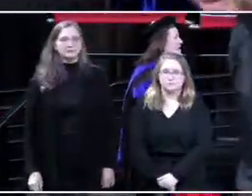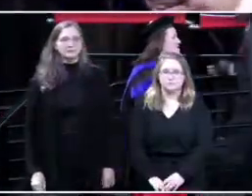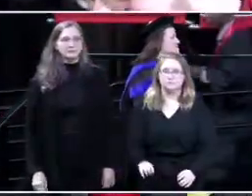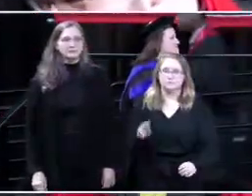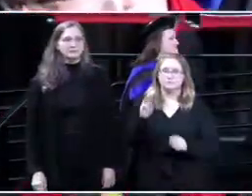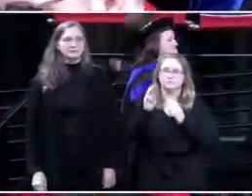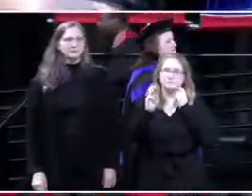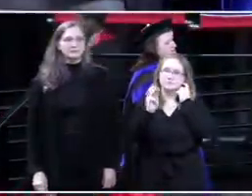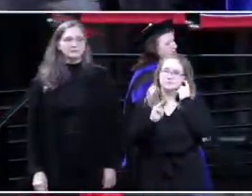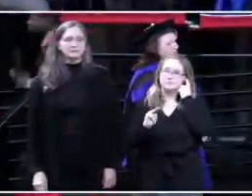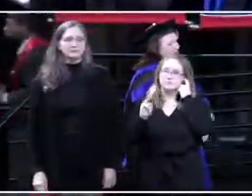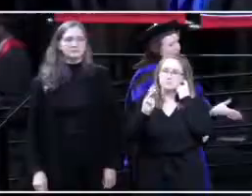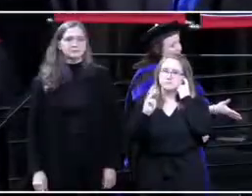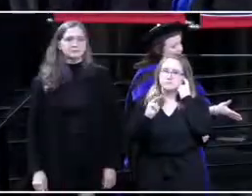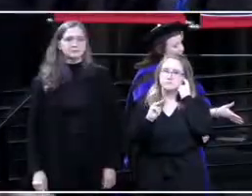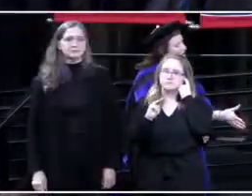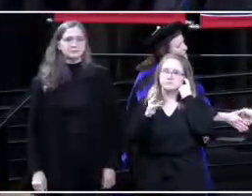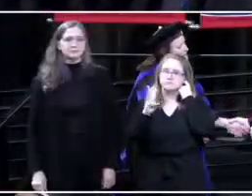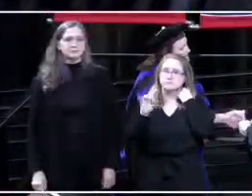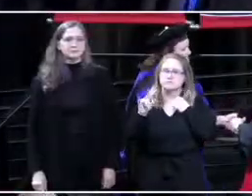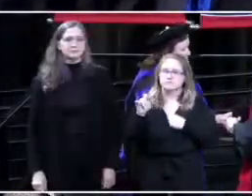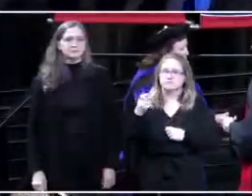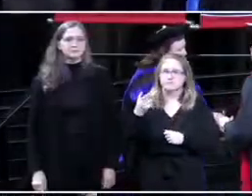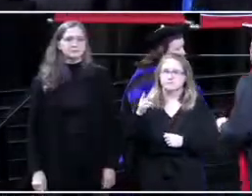Mia Charity Washington.